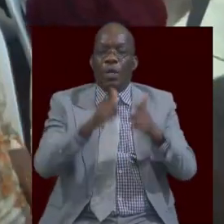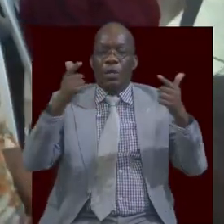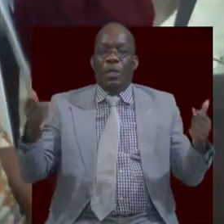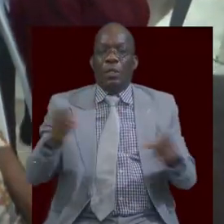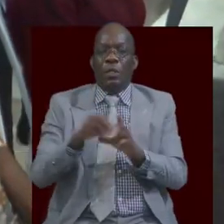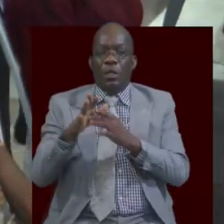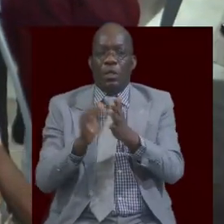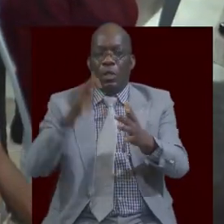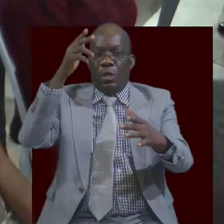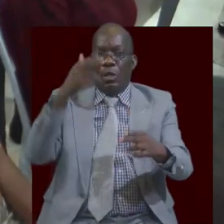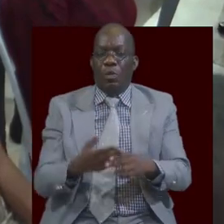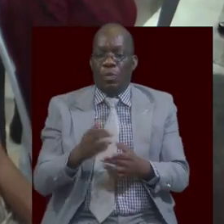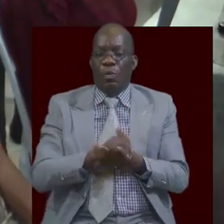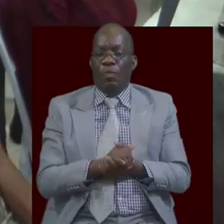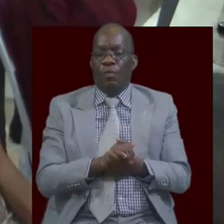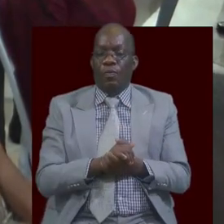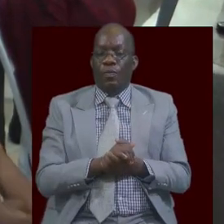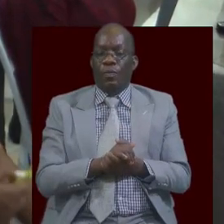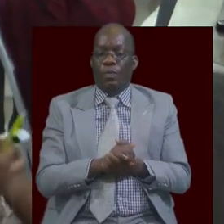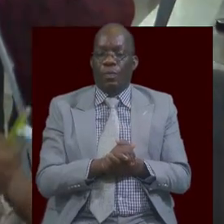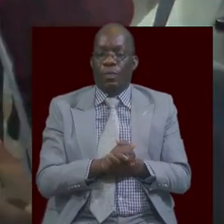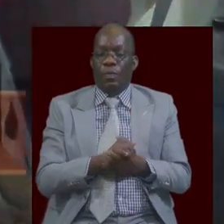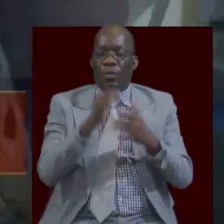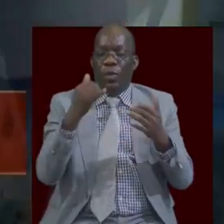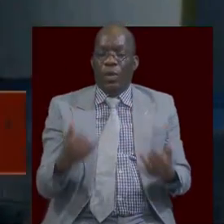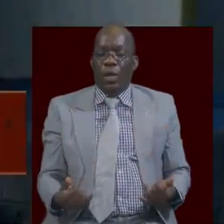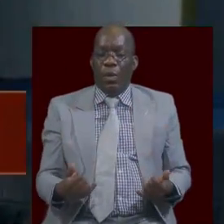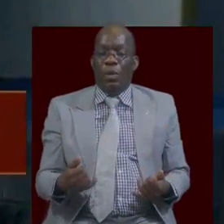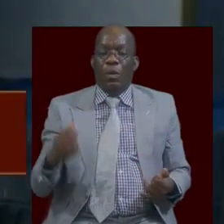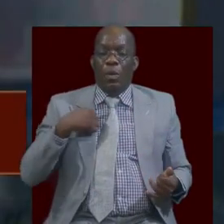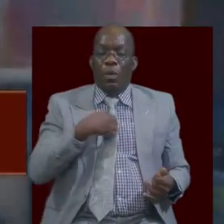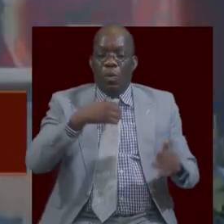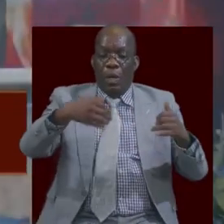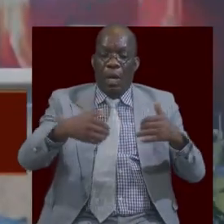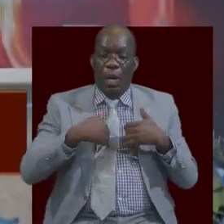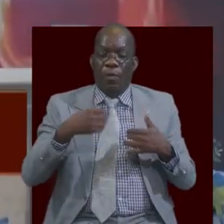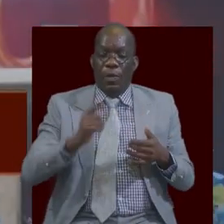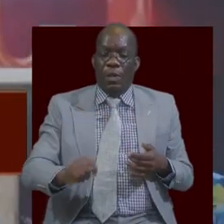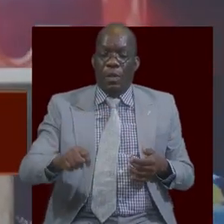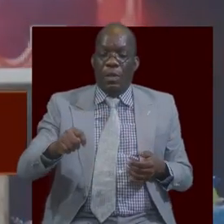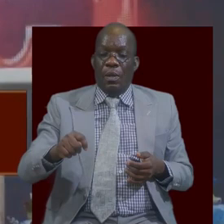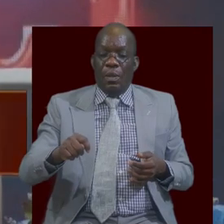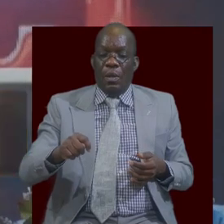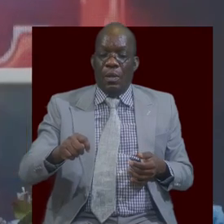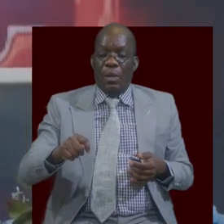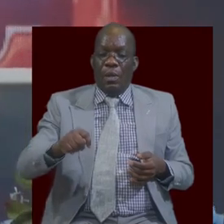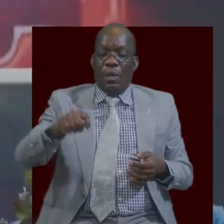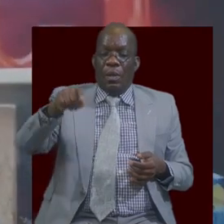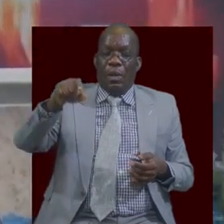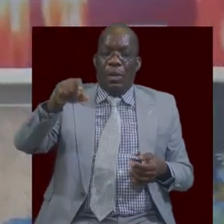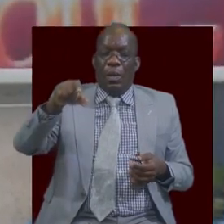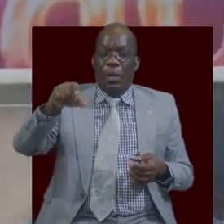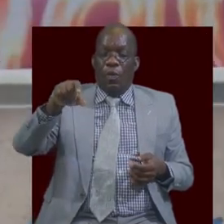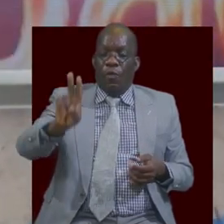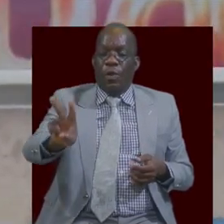name. Now we have the V, which is virtues.